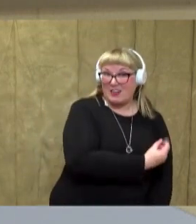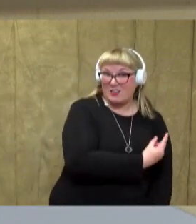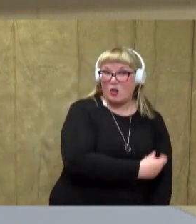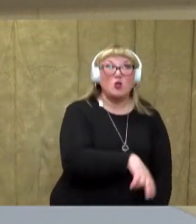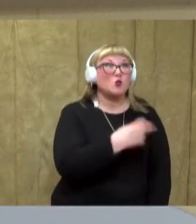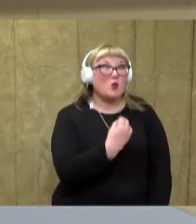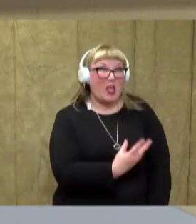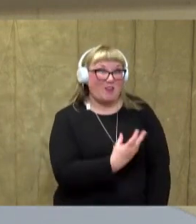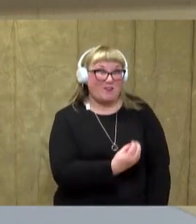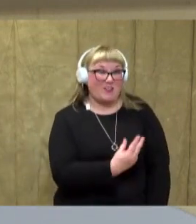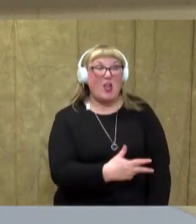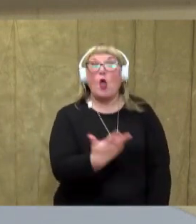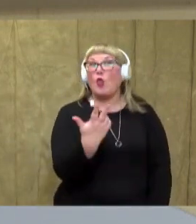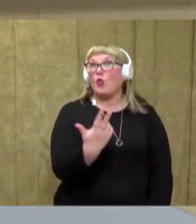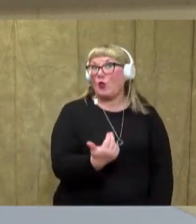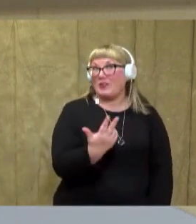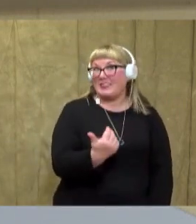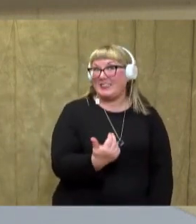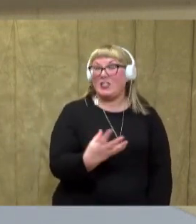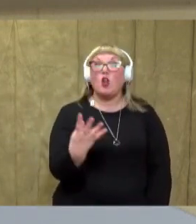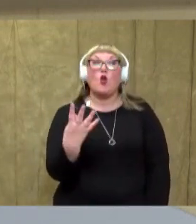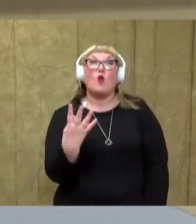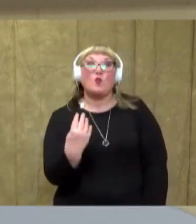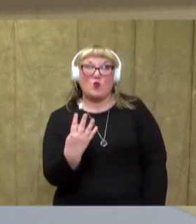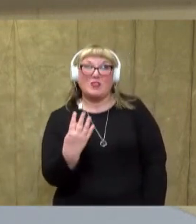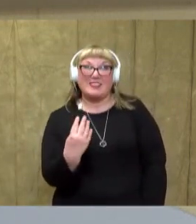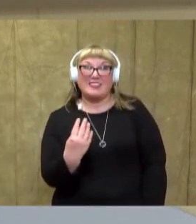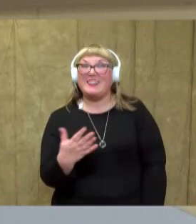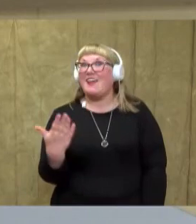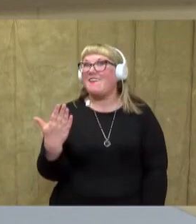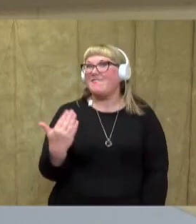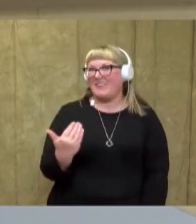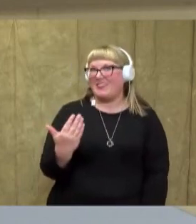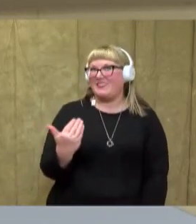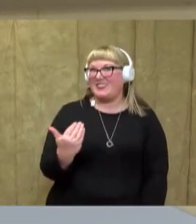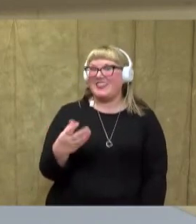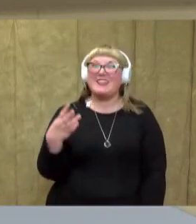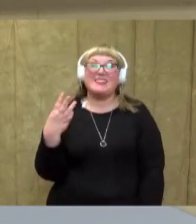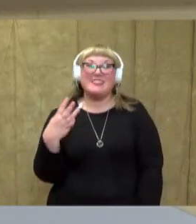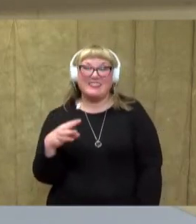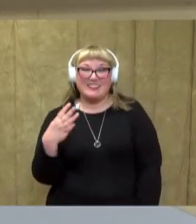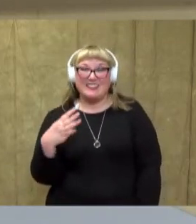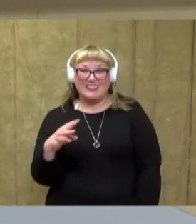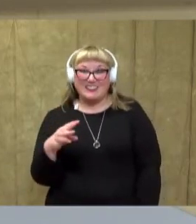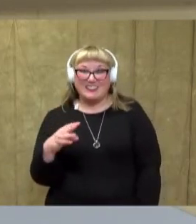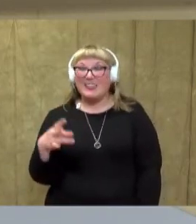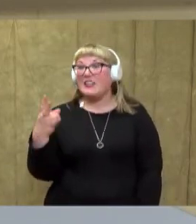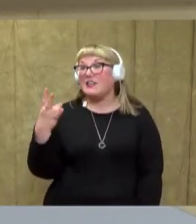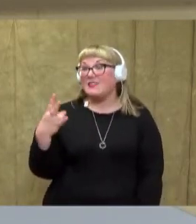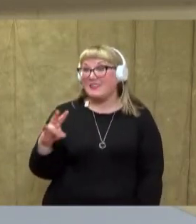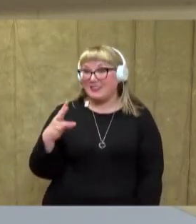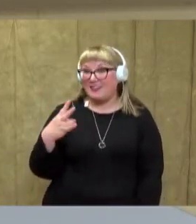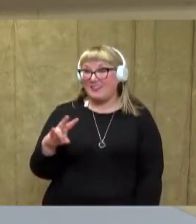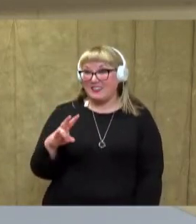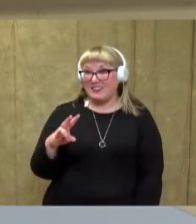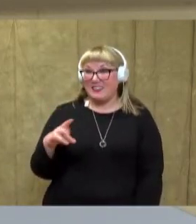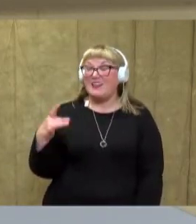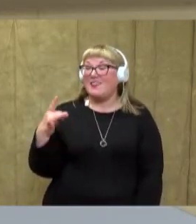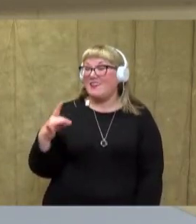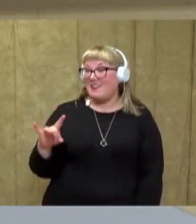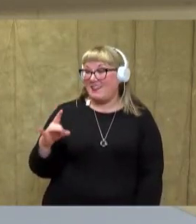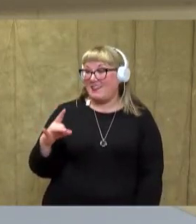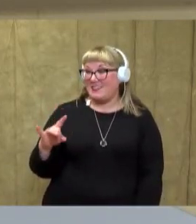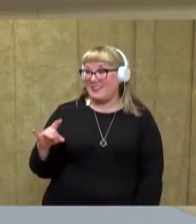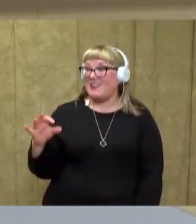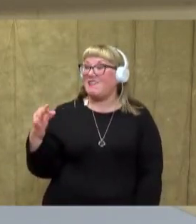11, 12, 13, 14, 15, 16,